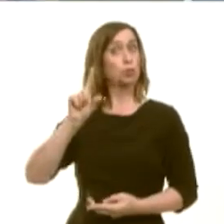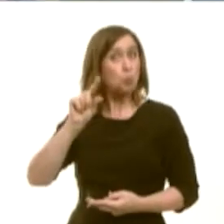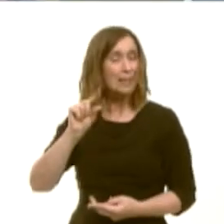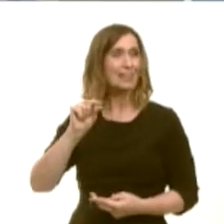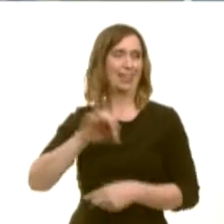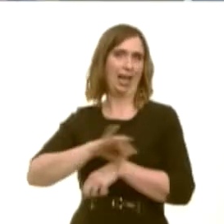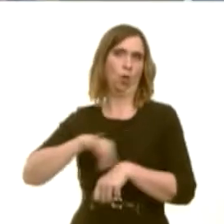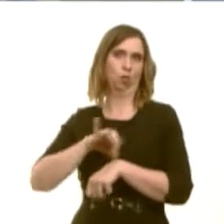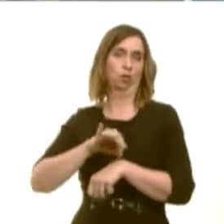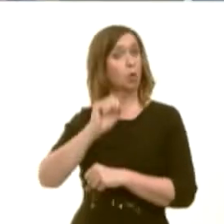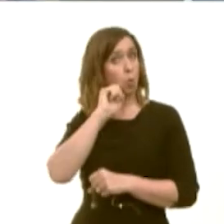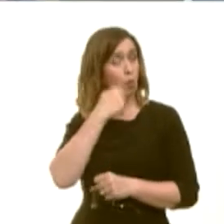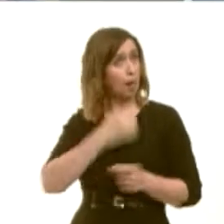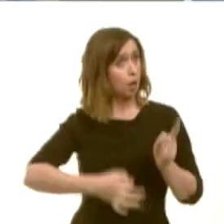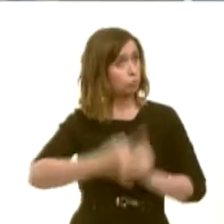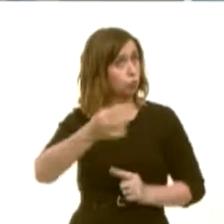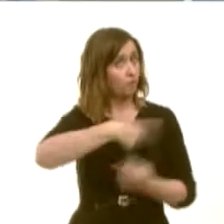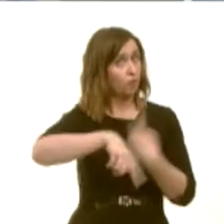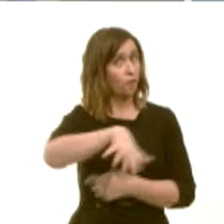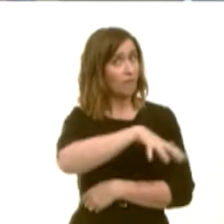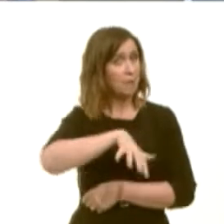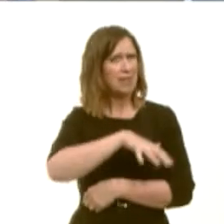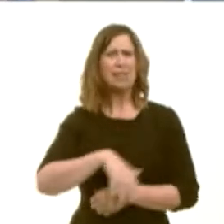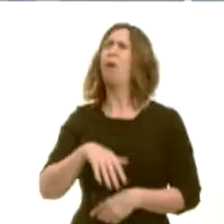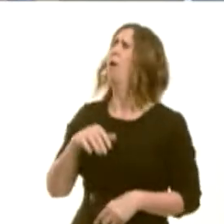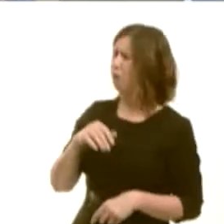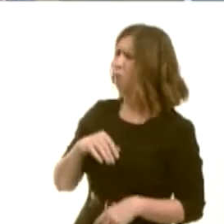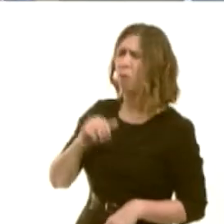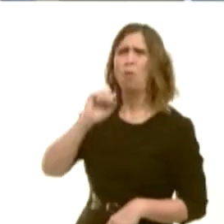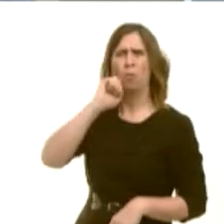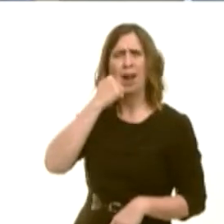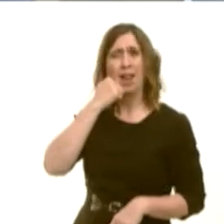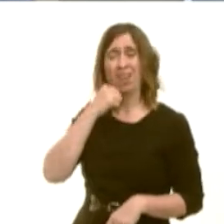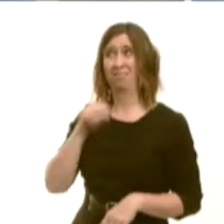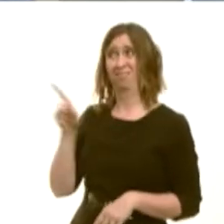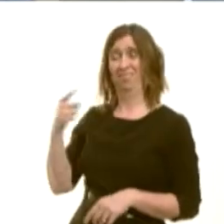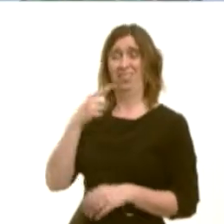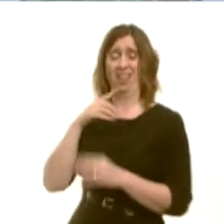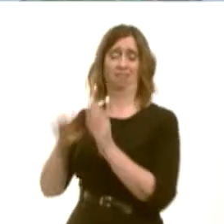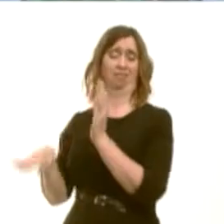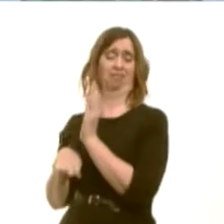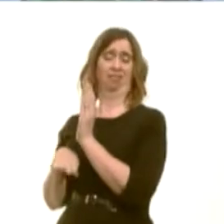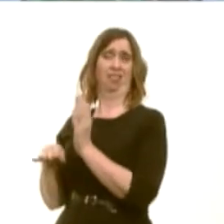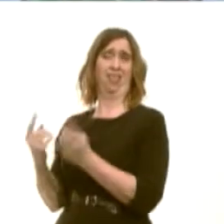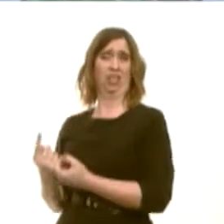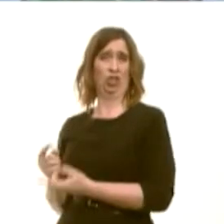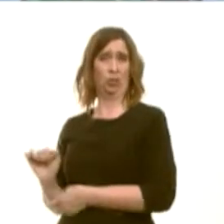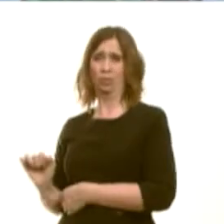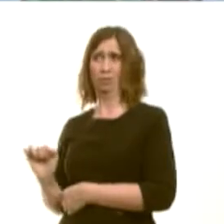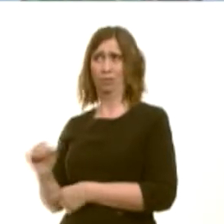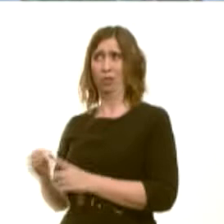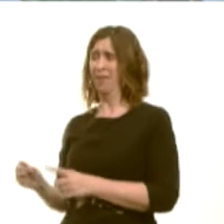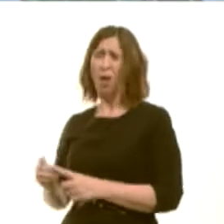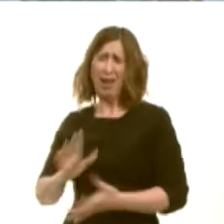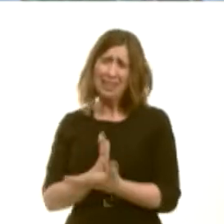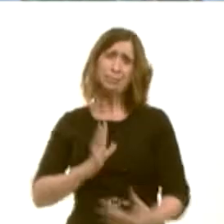Wales? An enormous difference. We know it's far from being a soft issue, as it's been put. It's not by the member, I hesitate to add. This is a